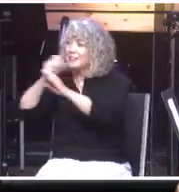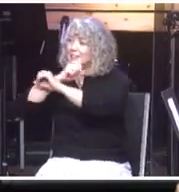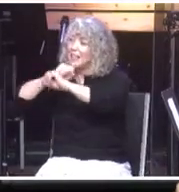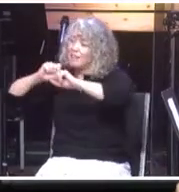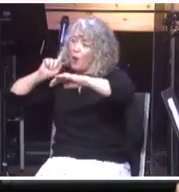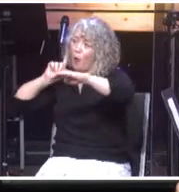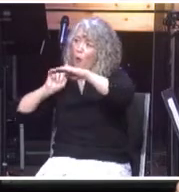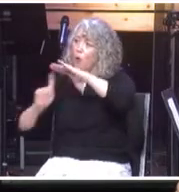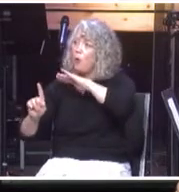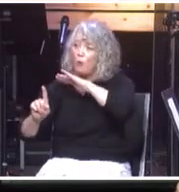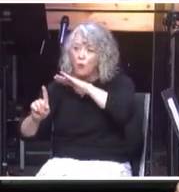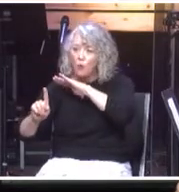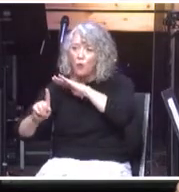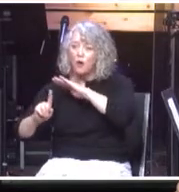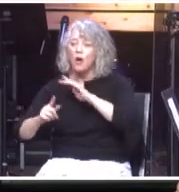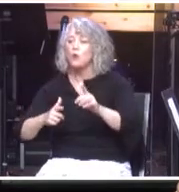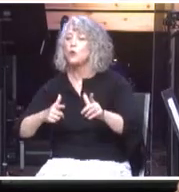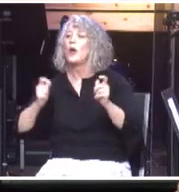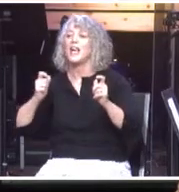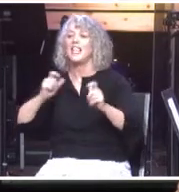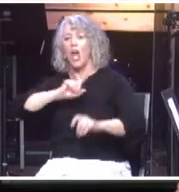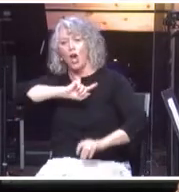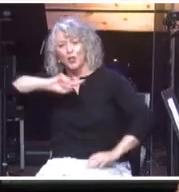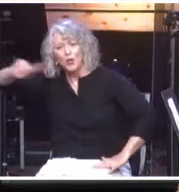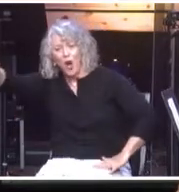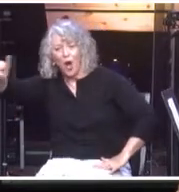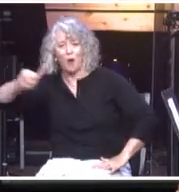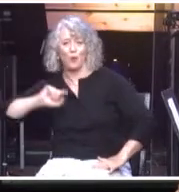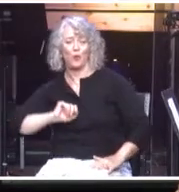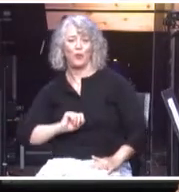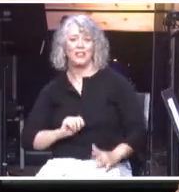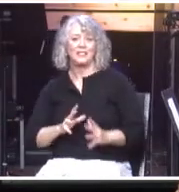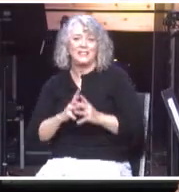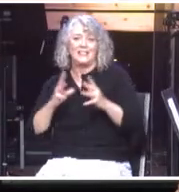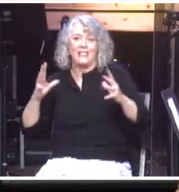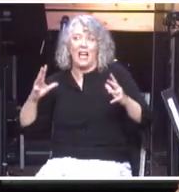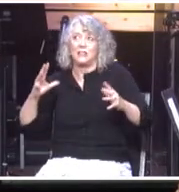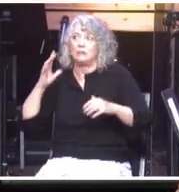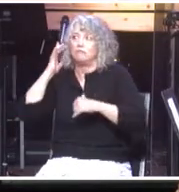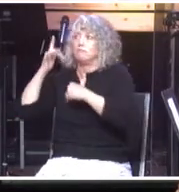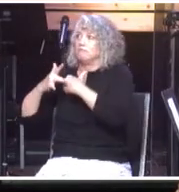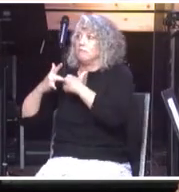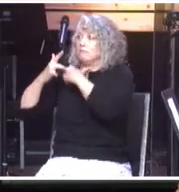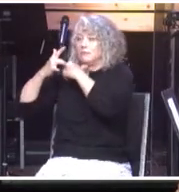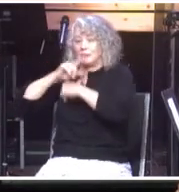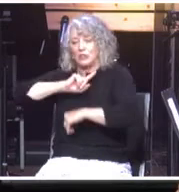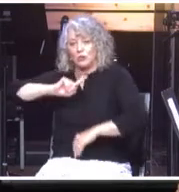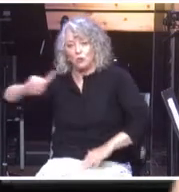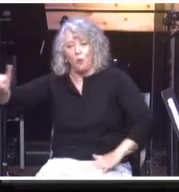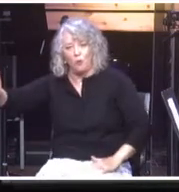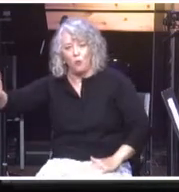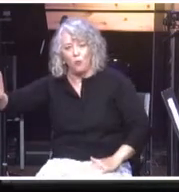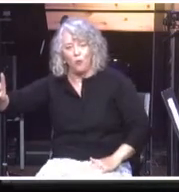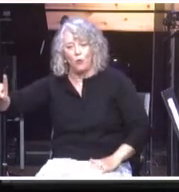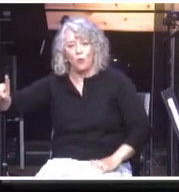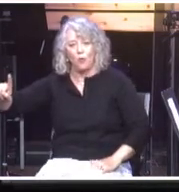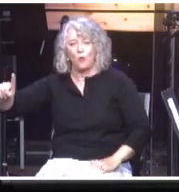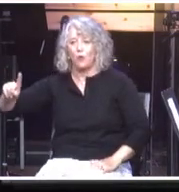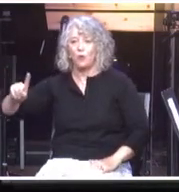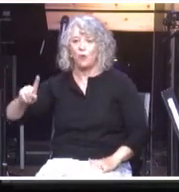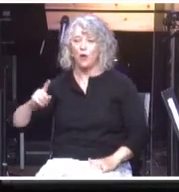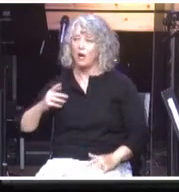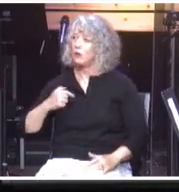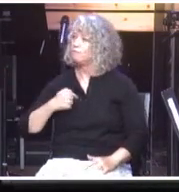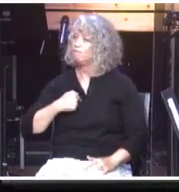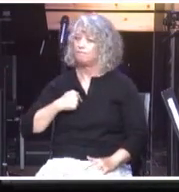With such haste, with such intensity on our part, with the effort of our whole